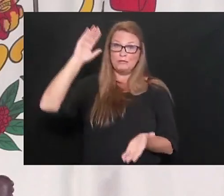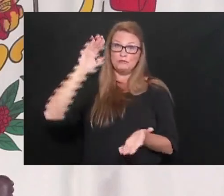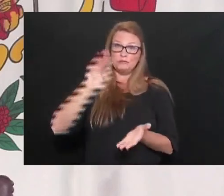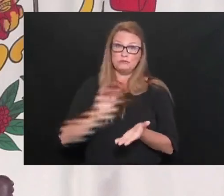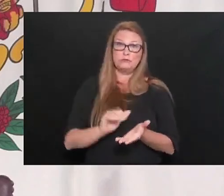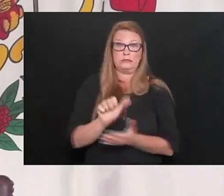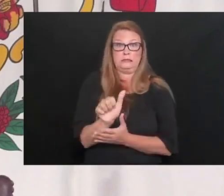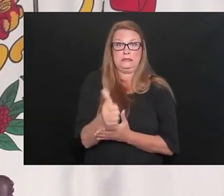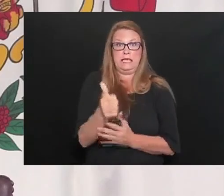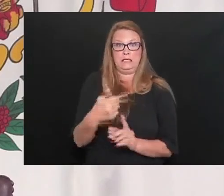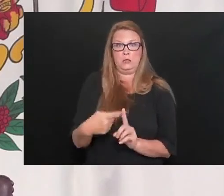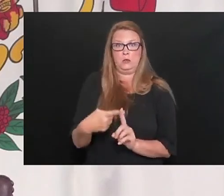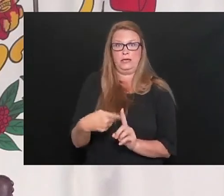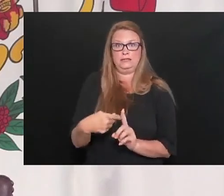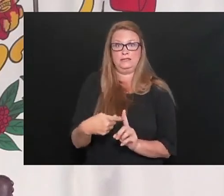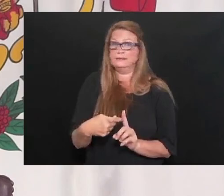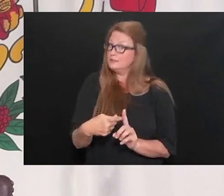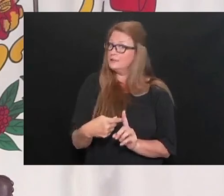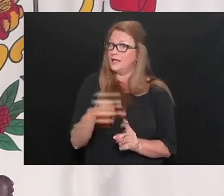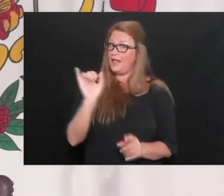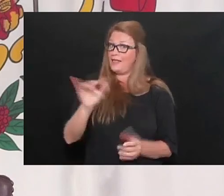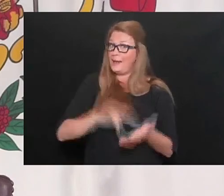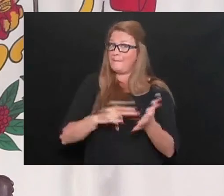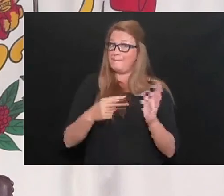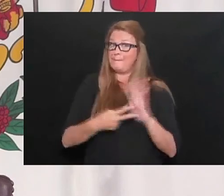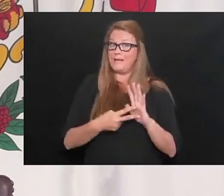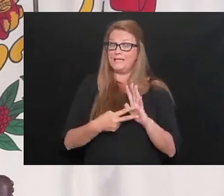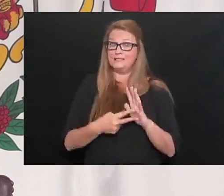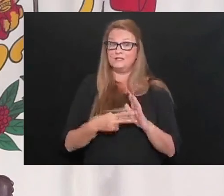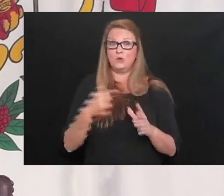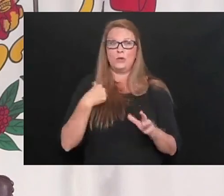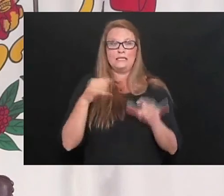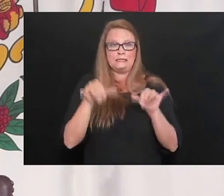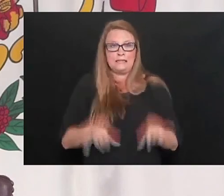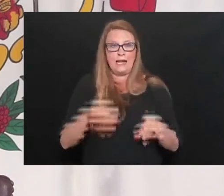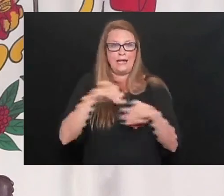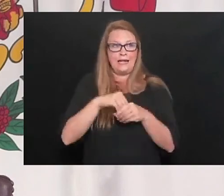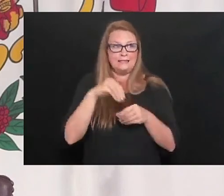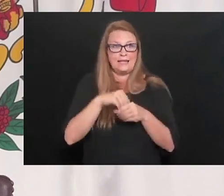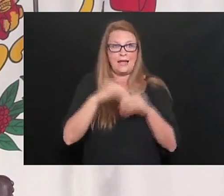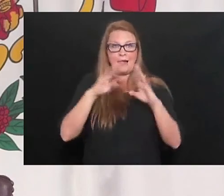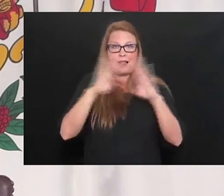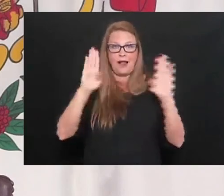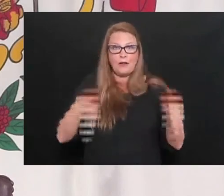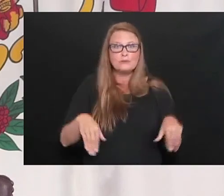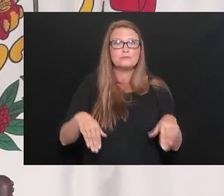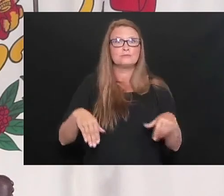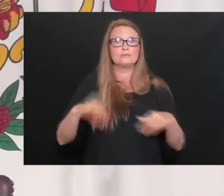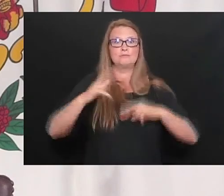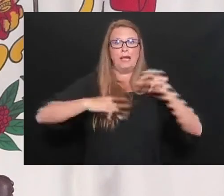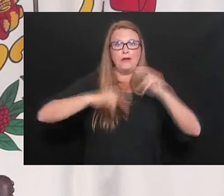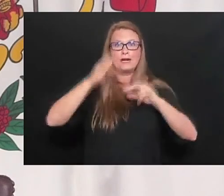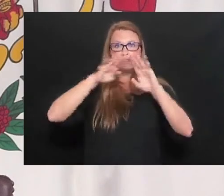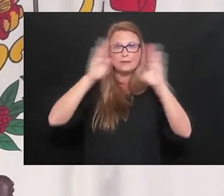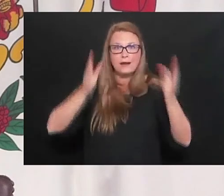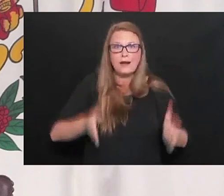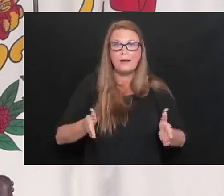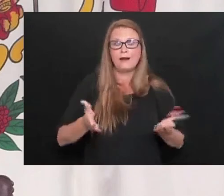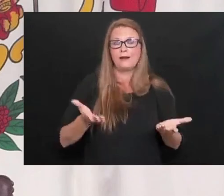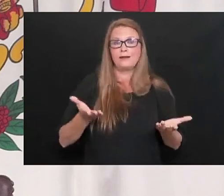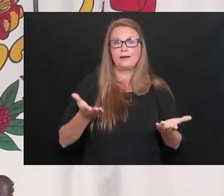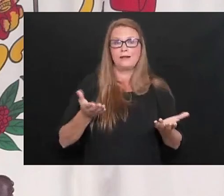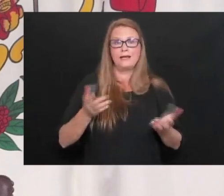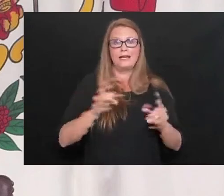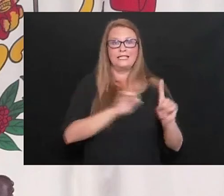degrees. And at that point in time, everybody's indoors. Everybody's, all kinds of things are